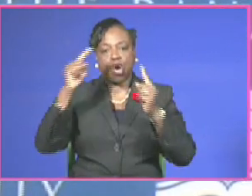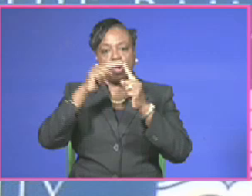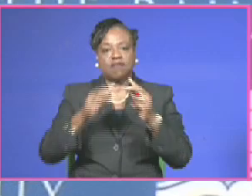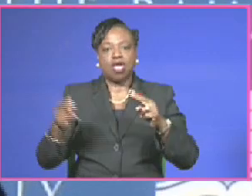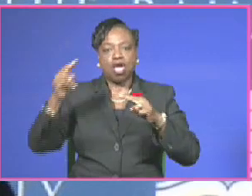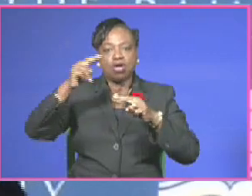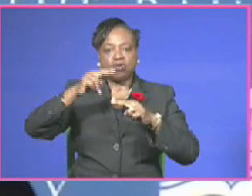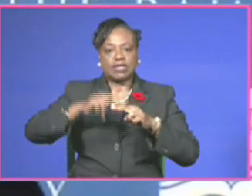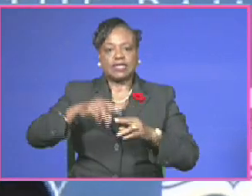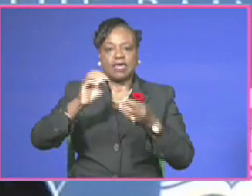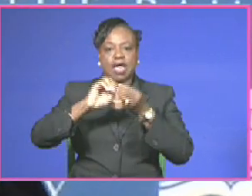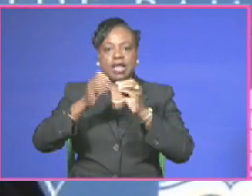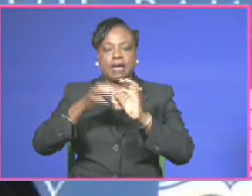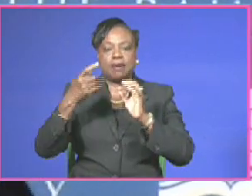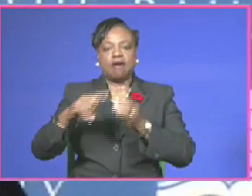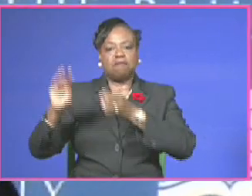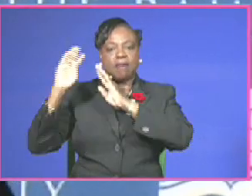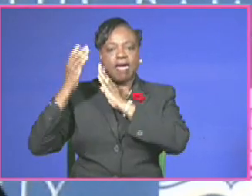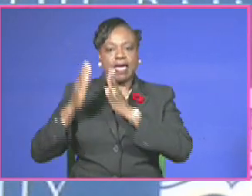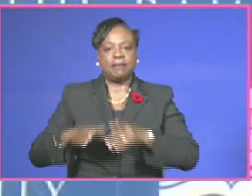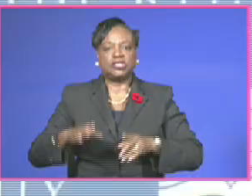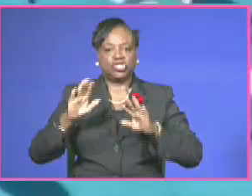number of Bahamian children that know how to swim.